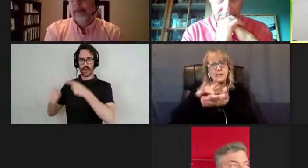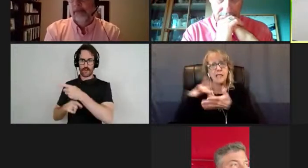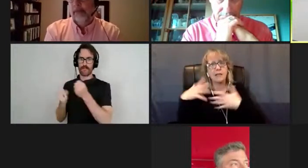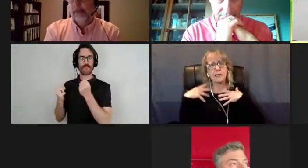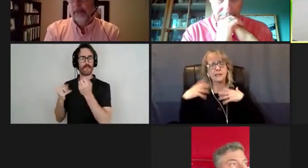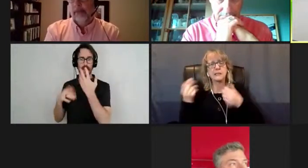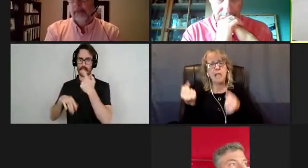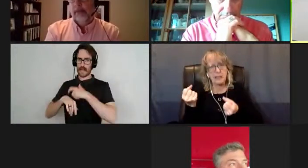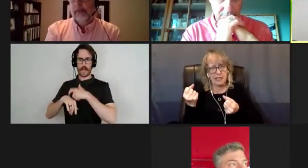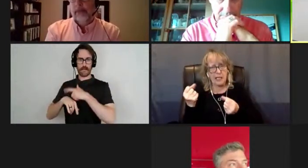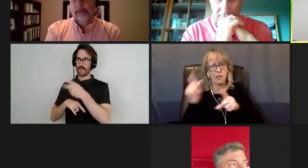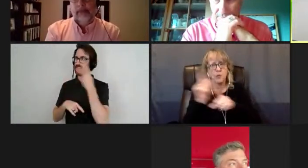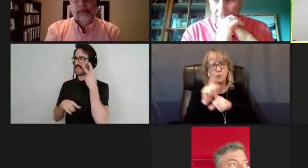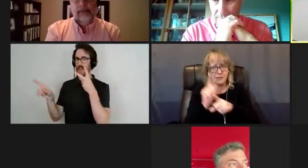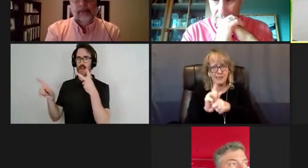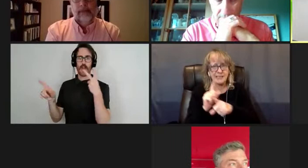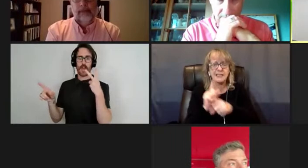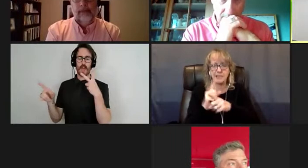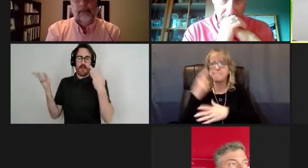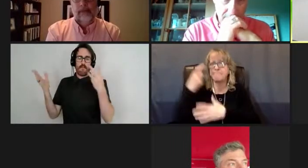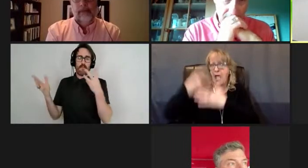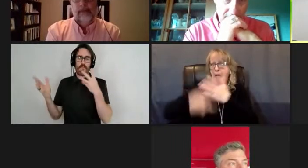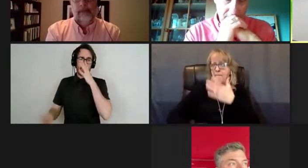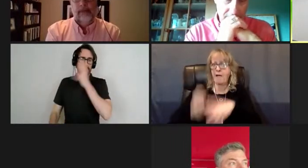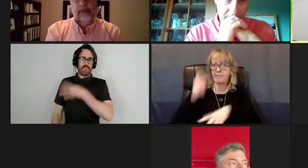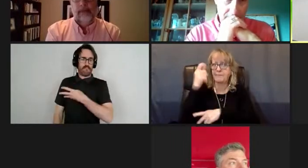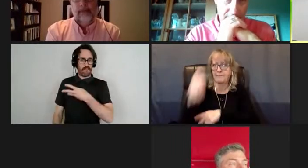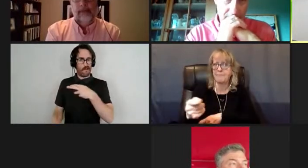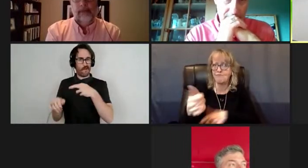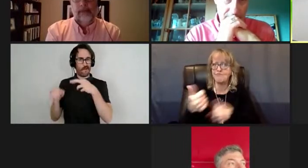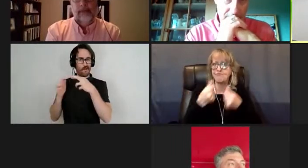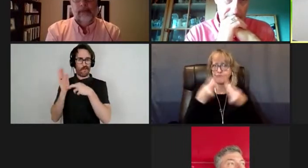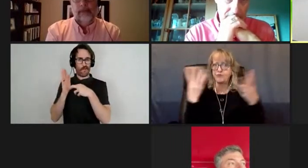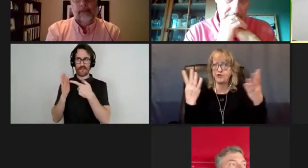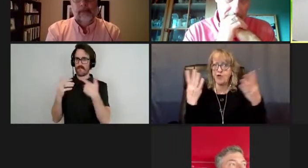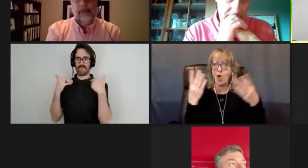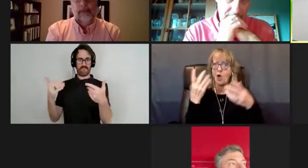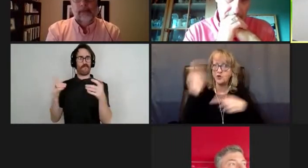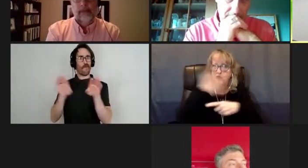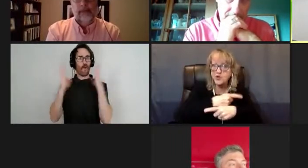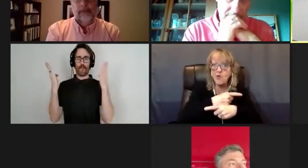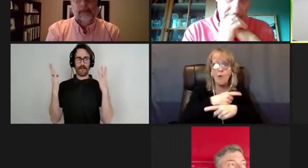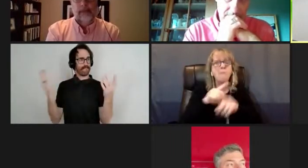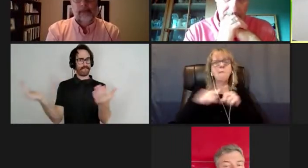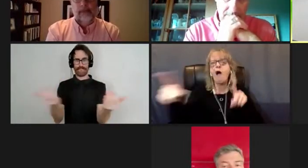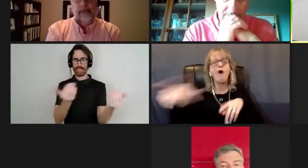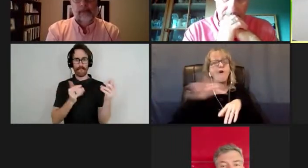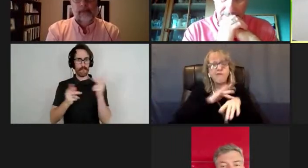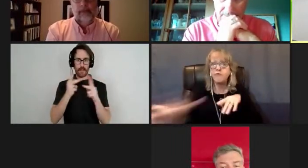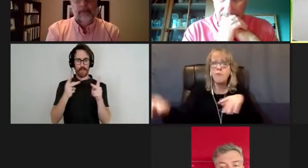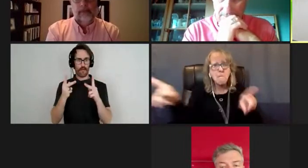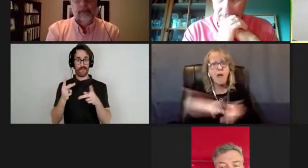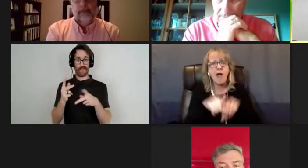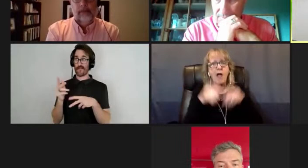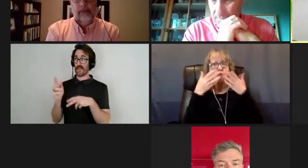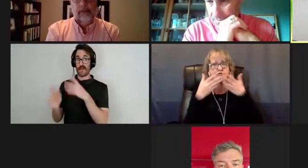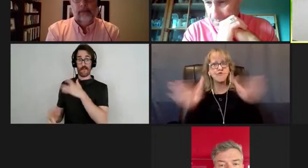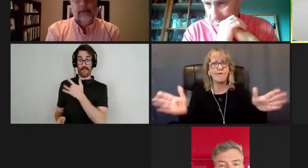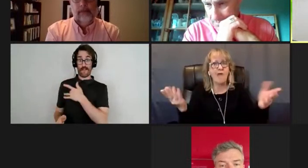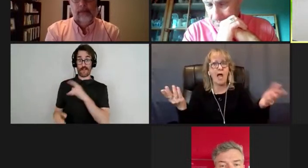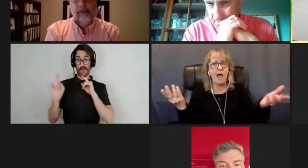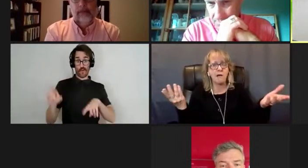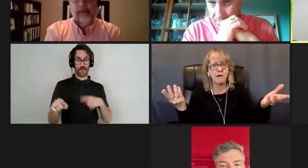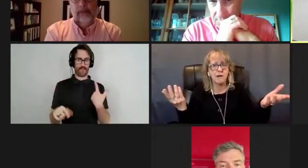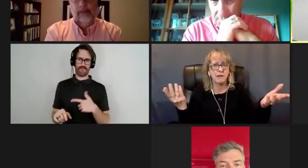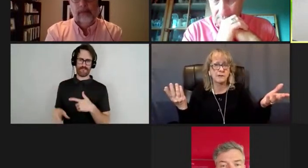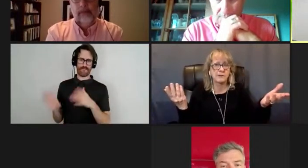are just abandoning. It's not even a question of they're staying open and defying the provincial order. And we're looking at